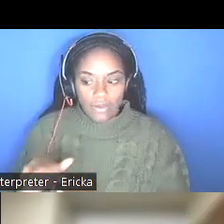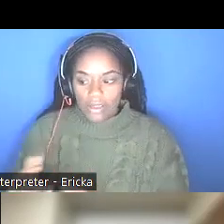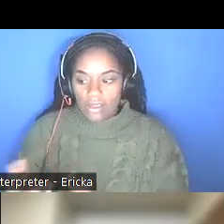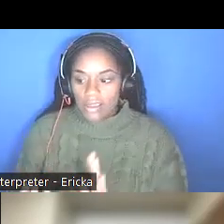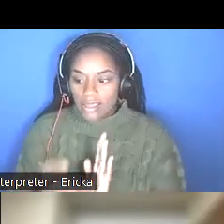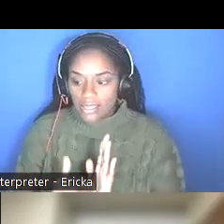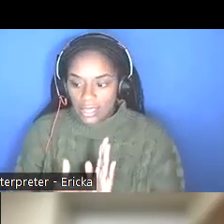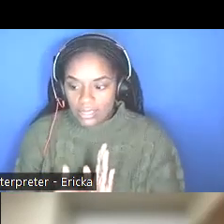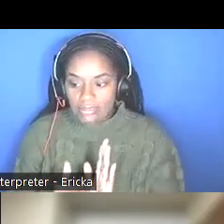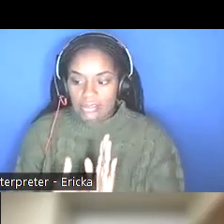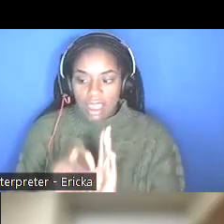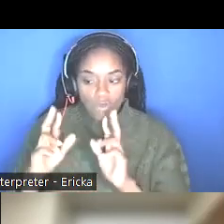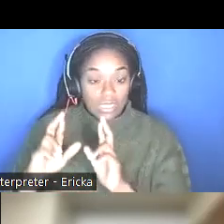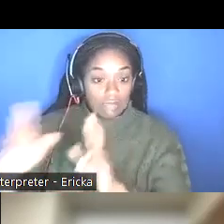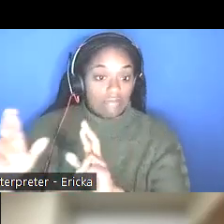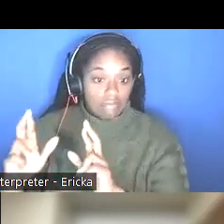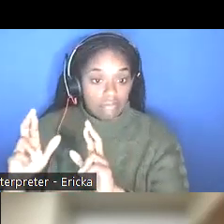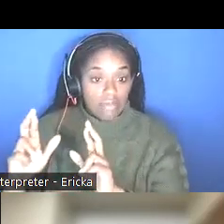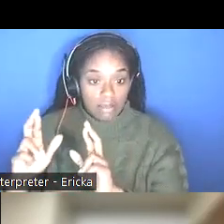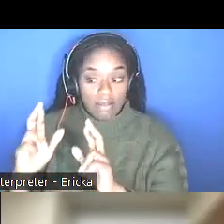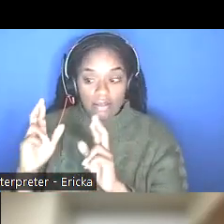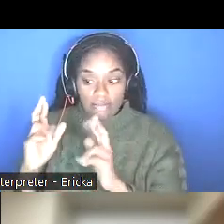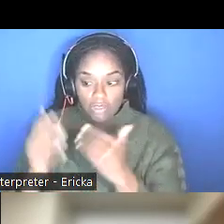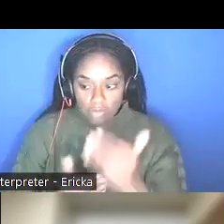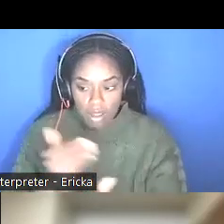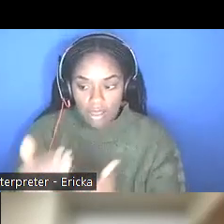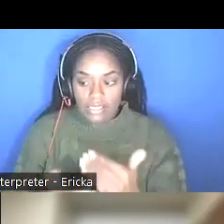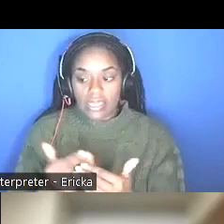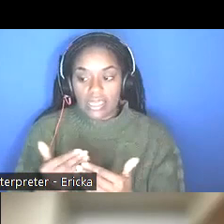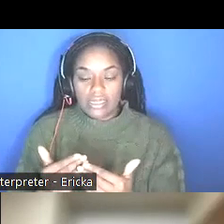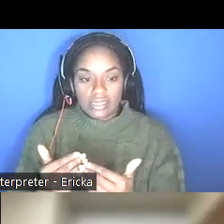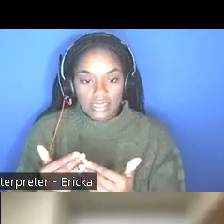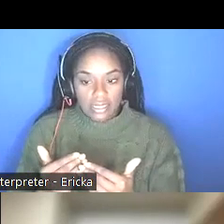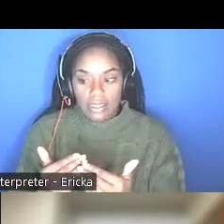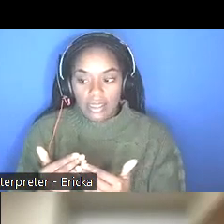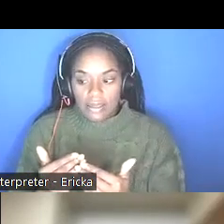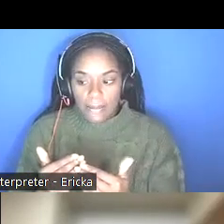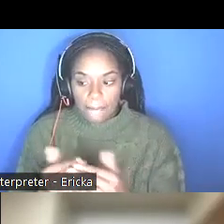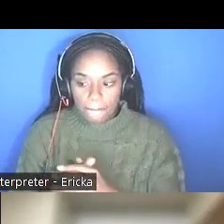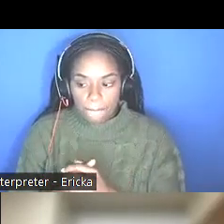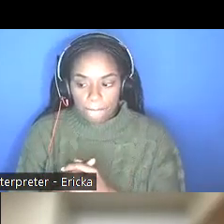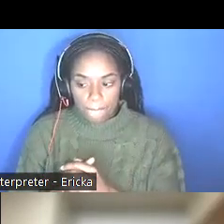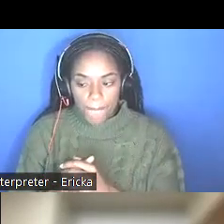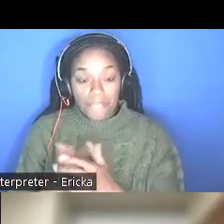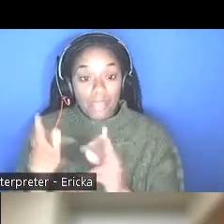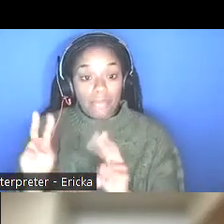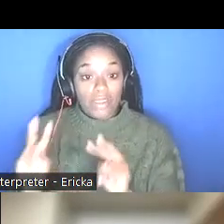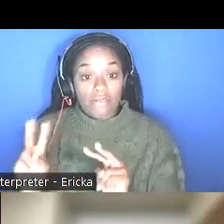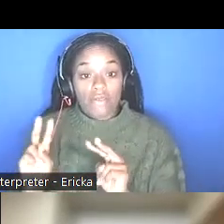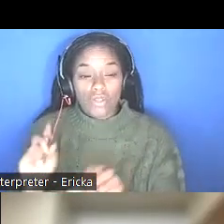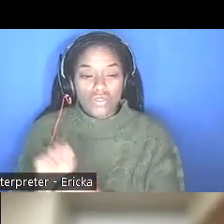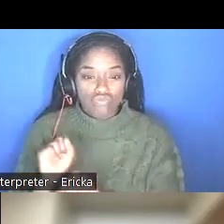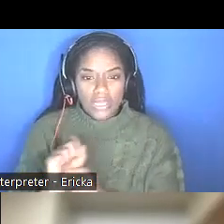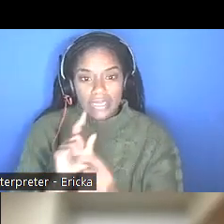respect the process and the master plan that has been set up, and I look forward to working and meeting all of